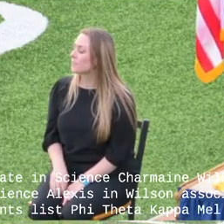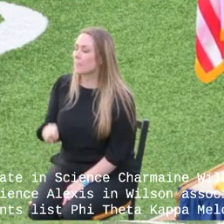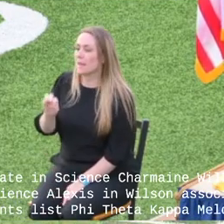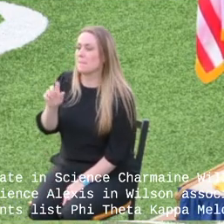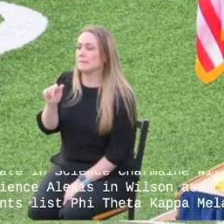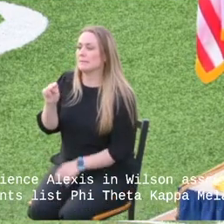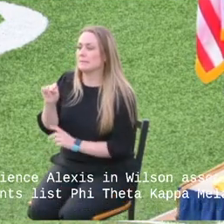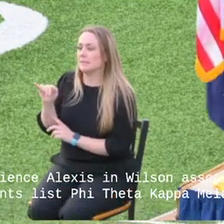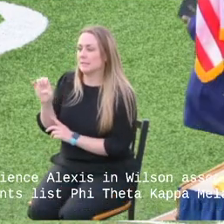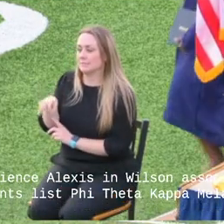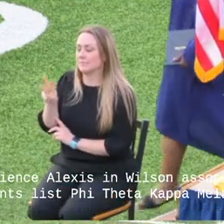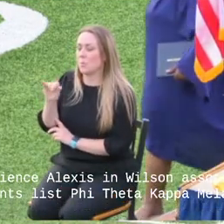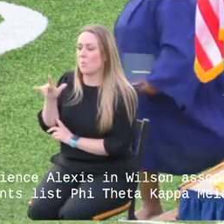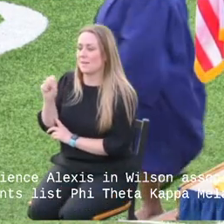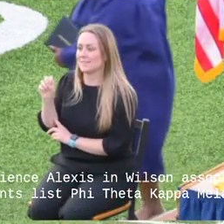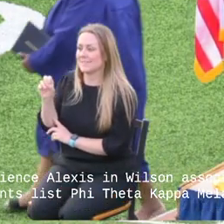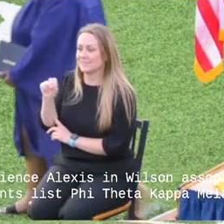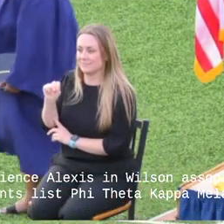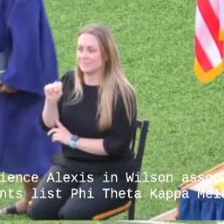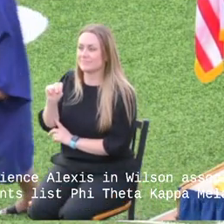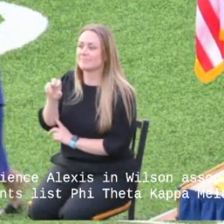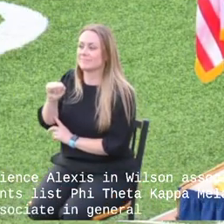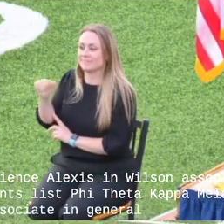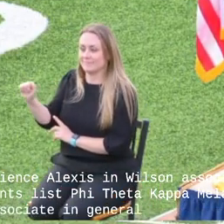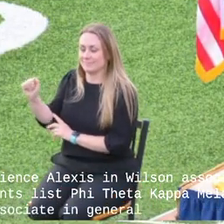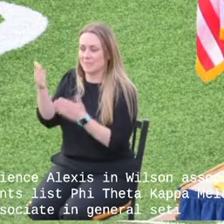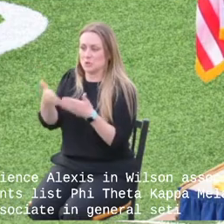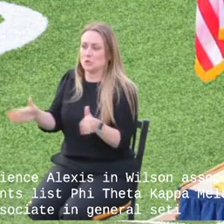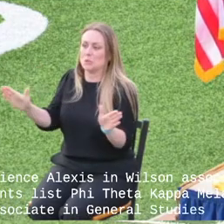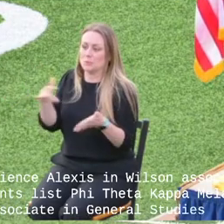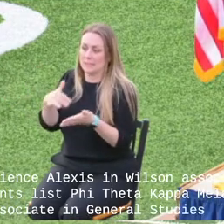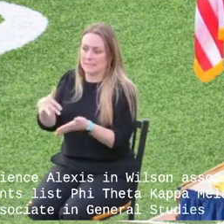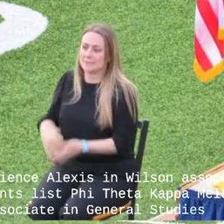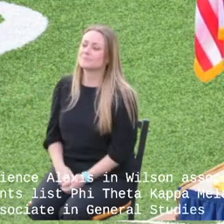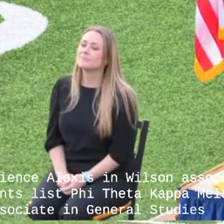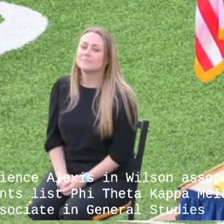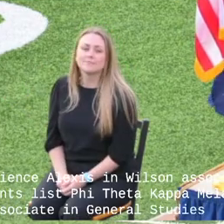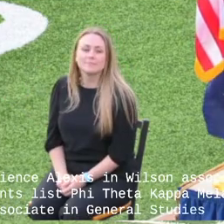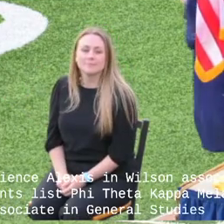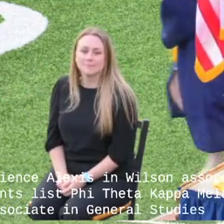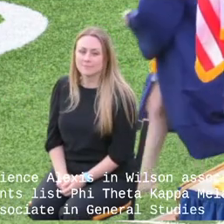Melanie Marie Wilson, Associate in General Studies.